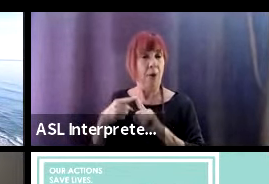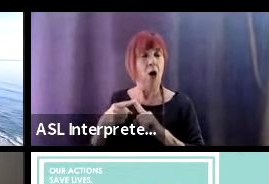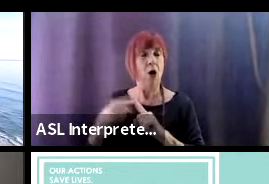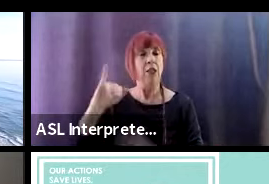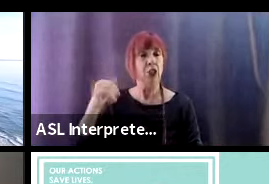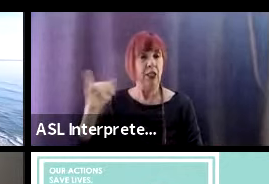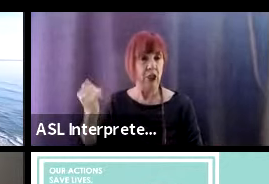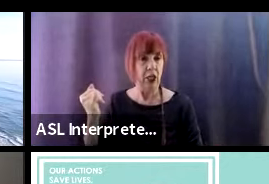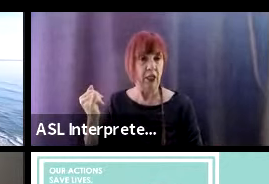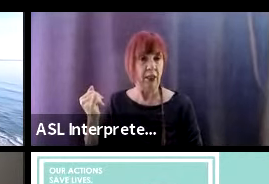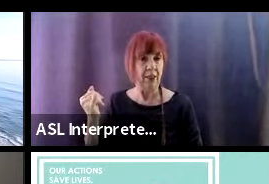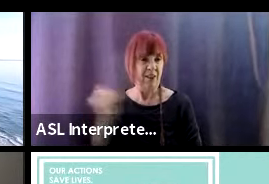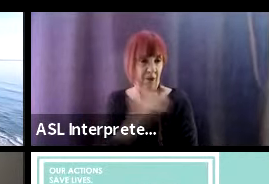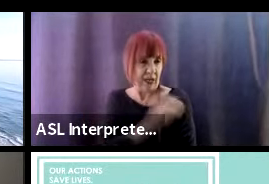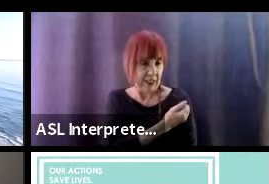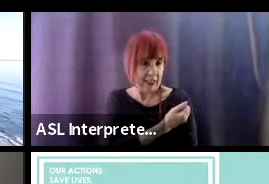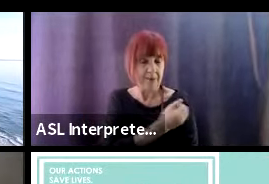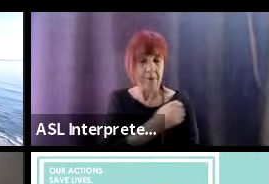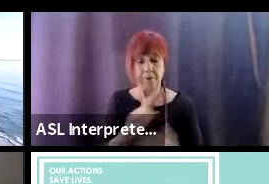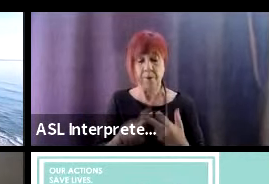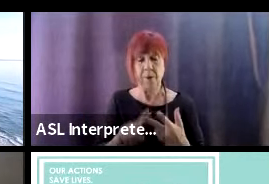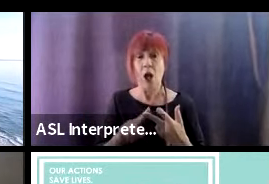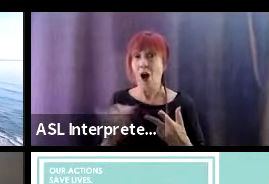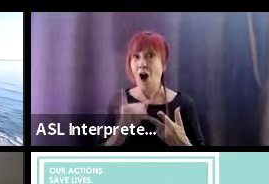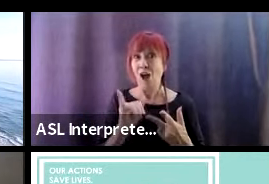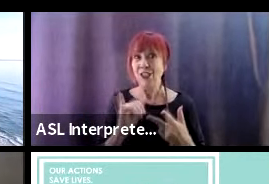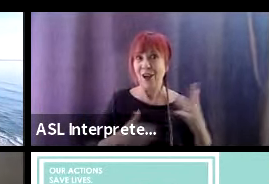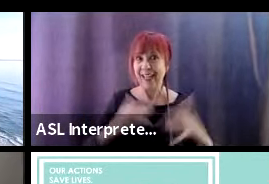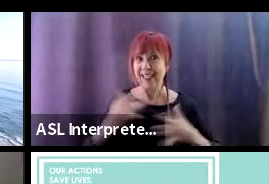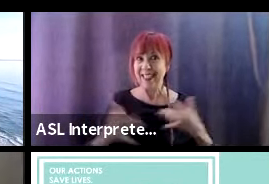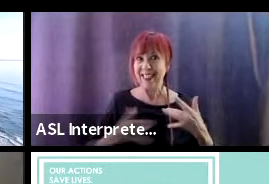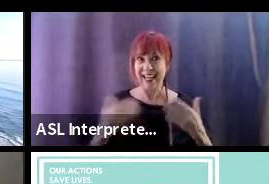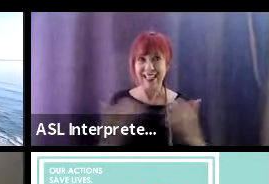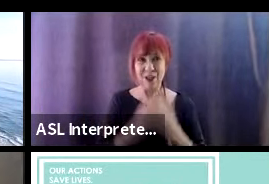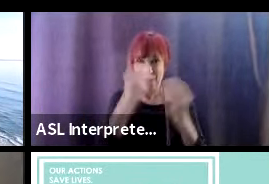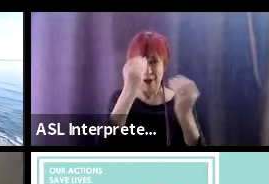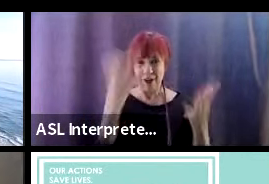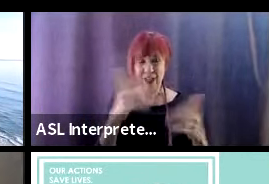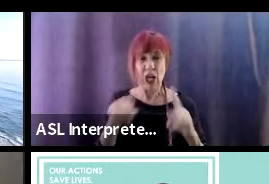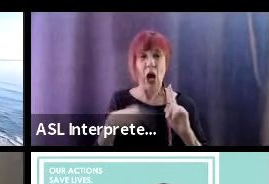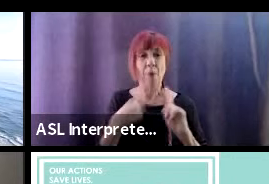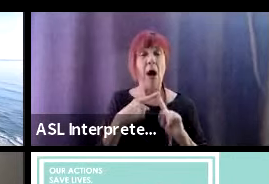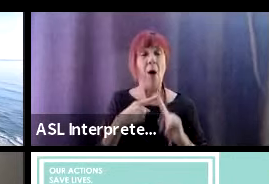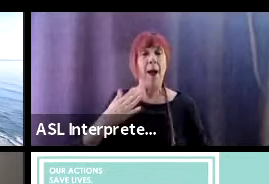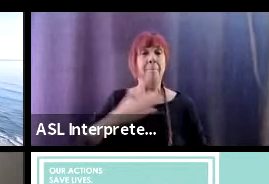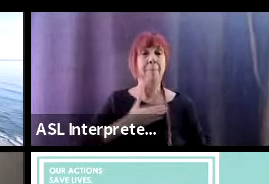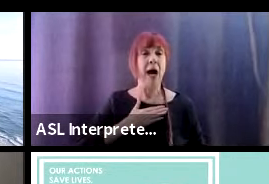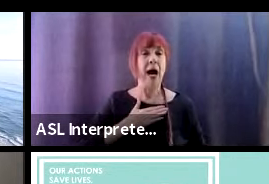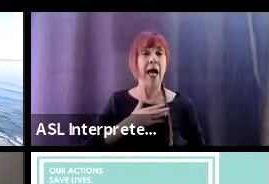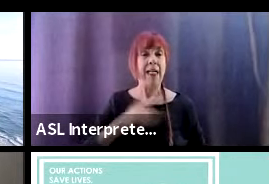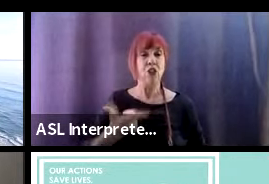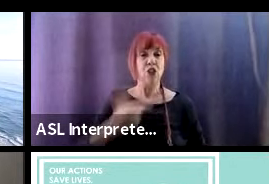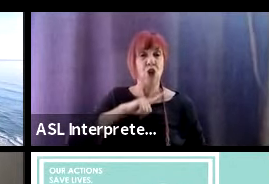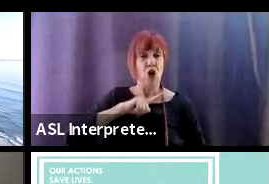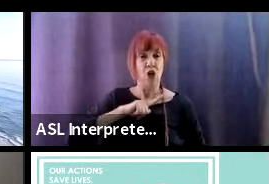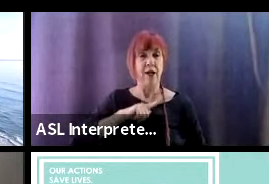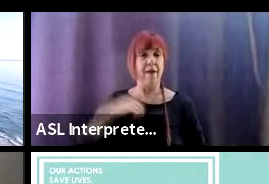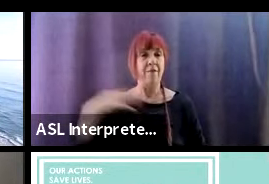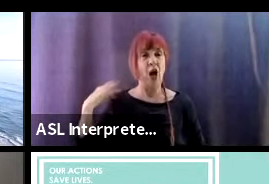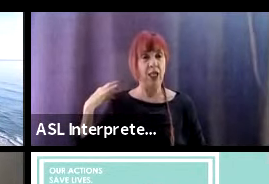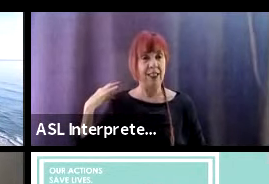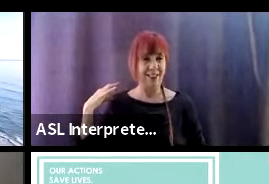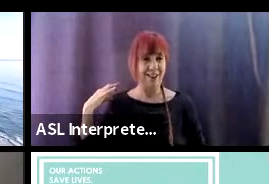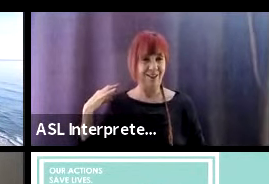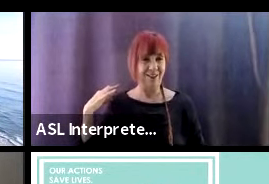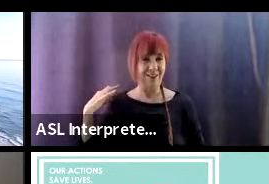And then finally, an exciting update about My Turn volunteers. And so with that, I want to turn it over